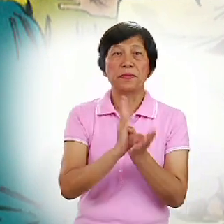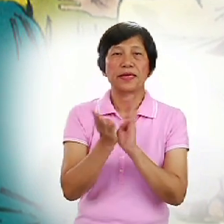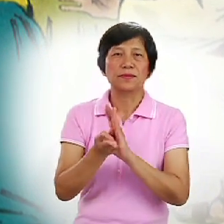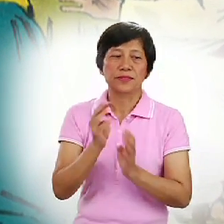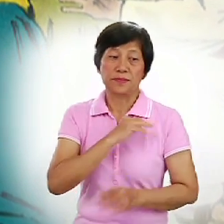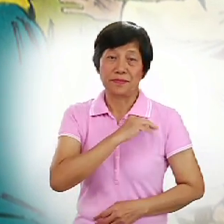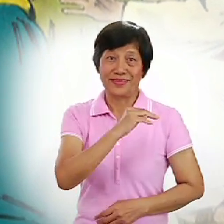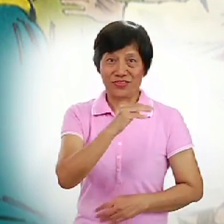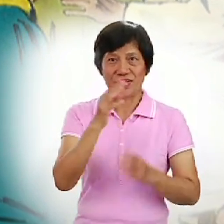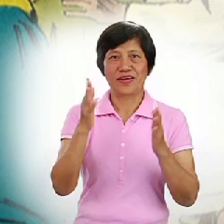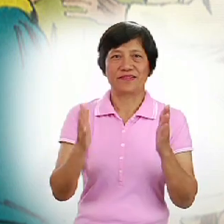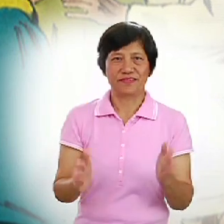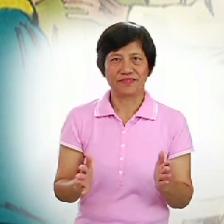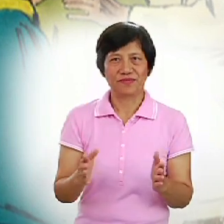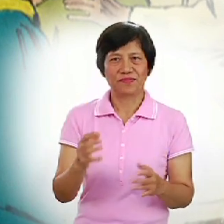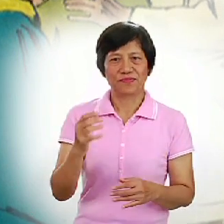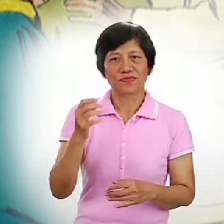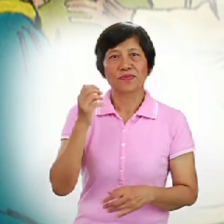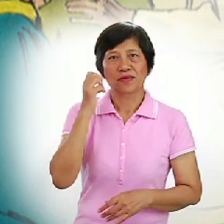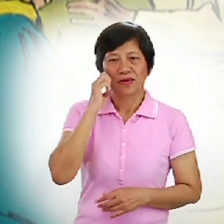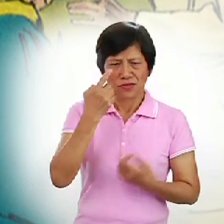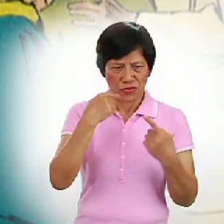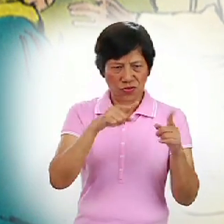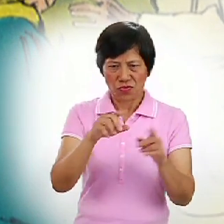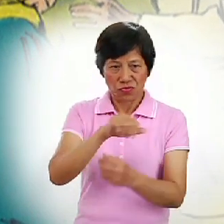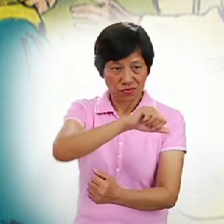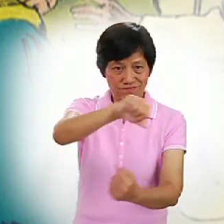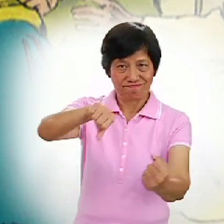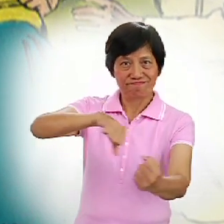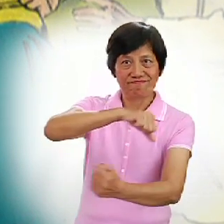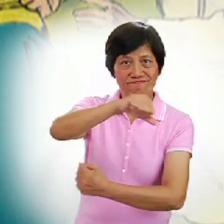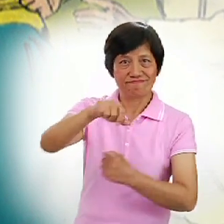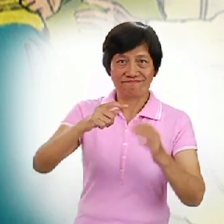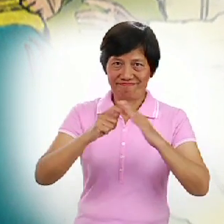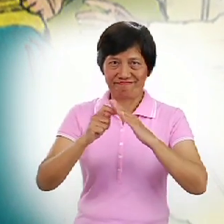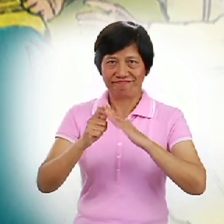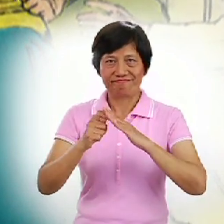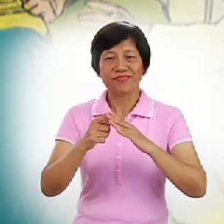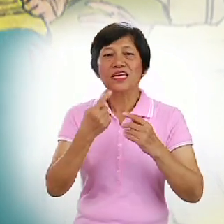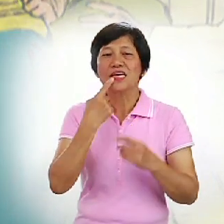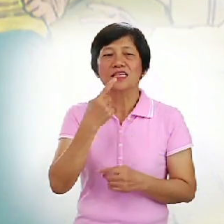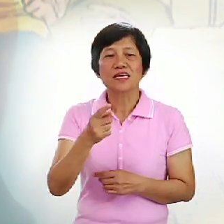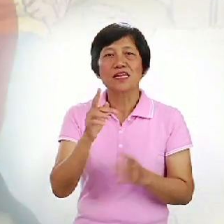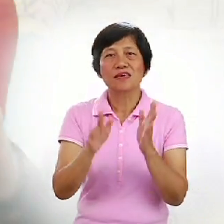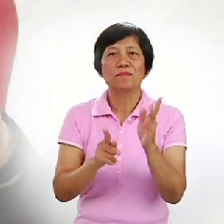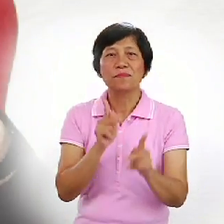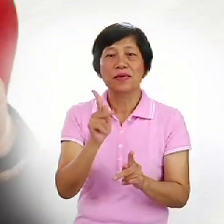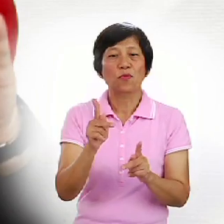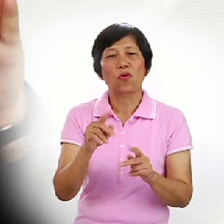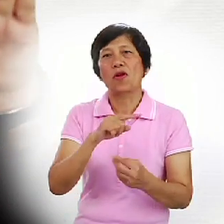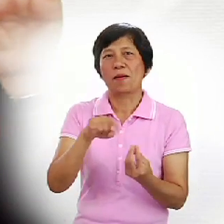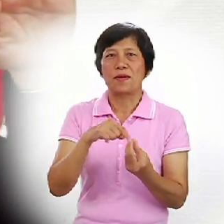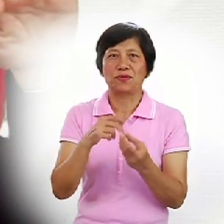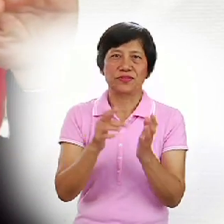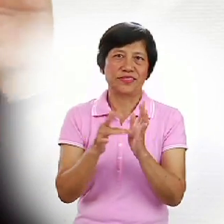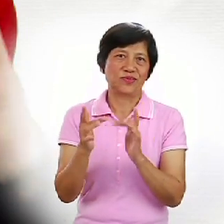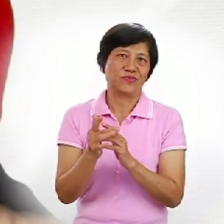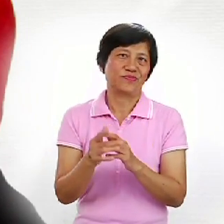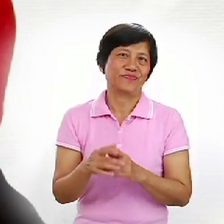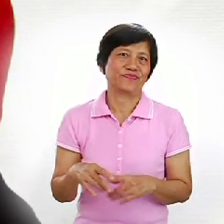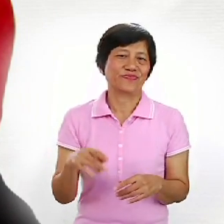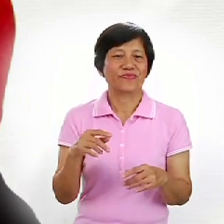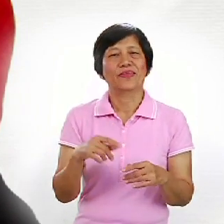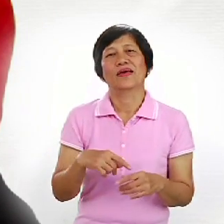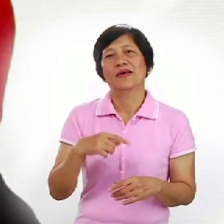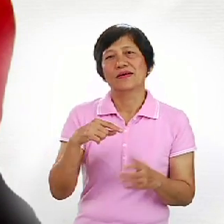missionary. She goes around the town telling people about Jesus. This is the peak